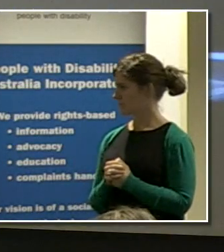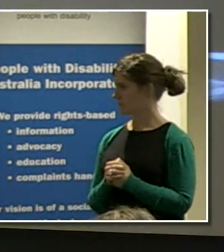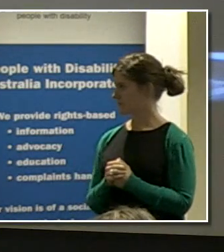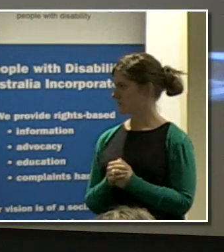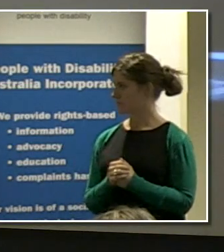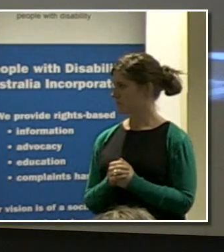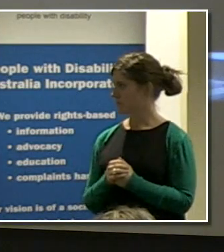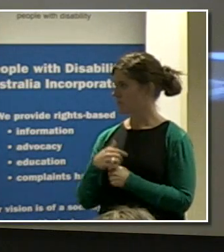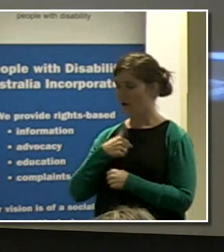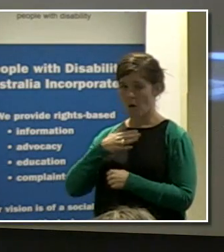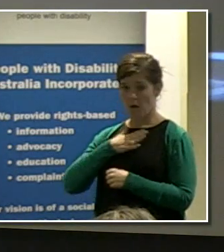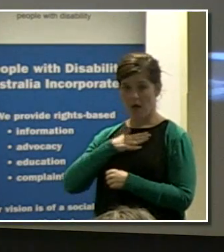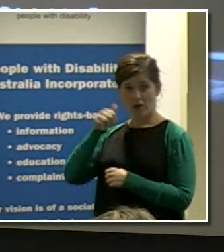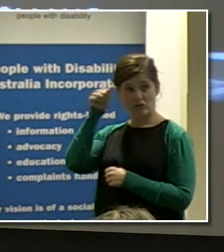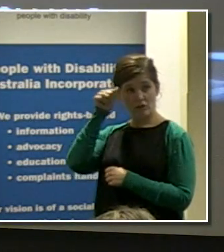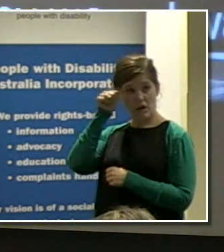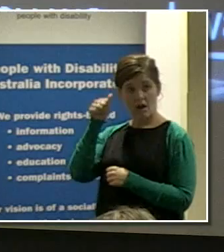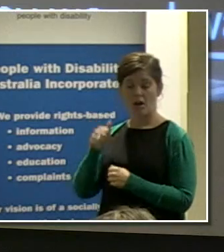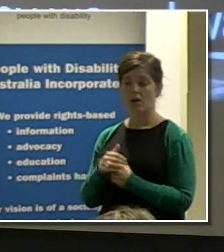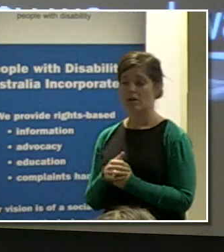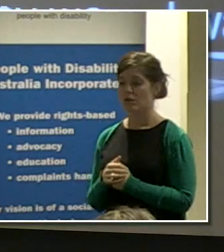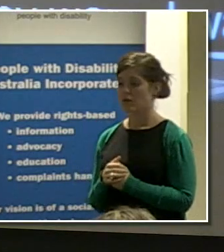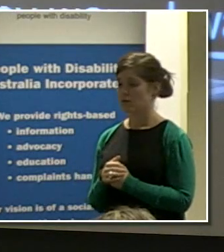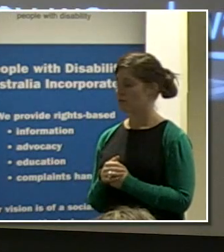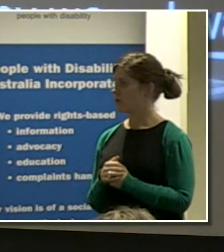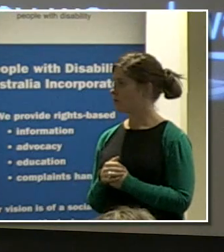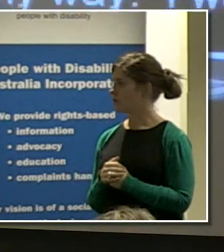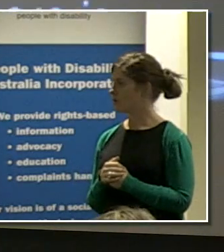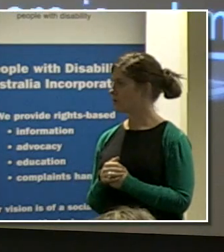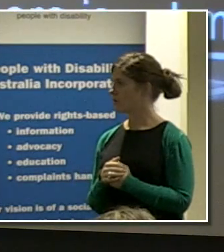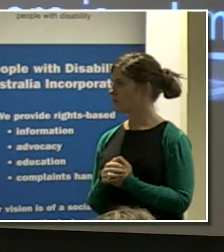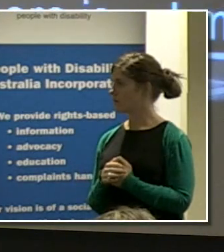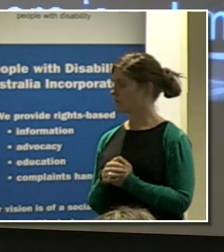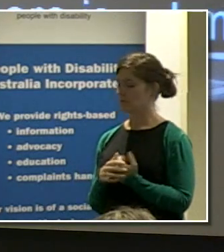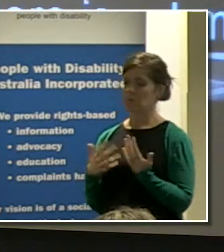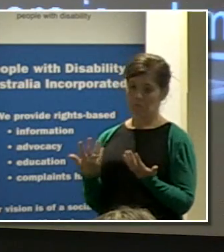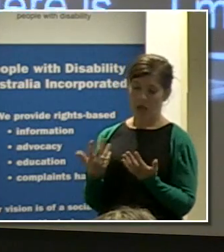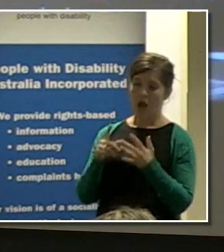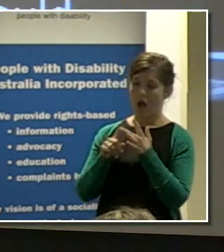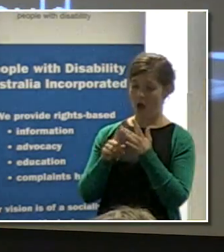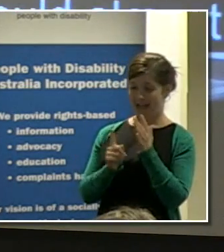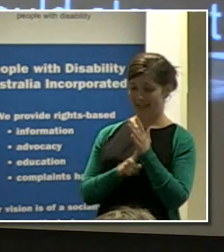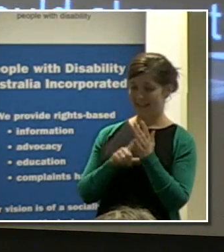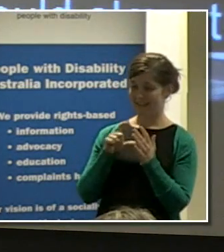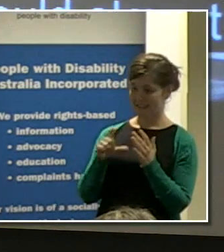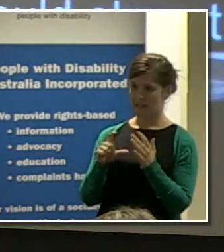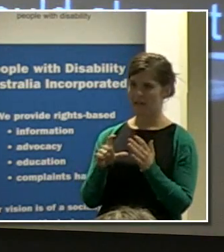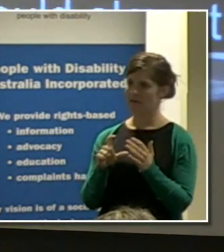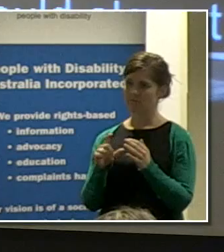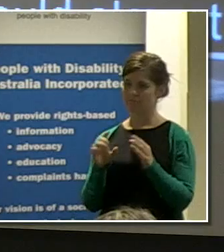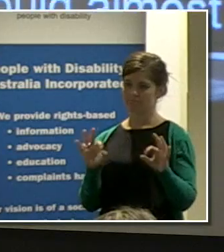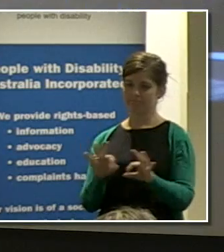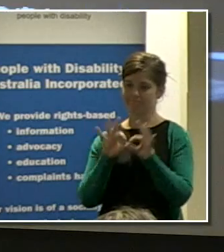want to know if there is, I mean, yes, you could almost say the ILC is a very customised